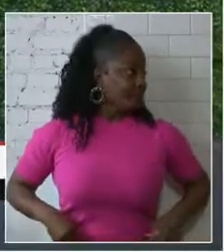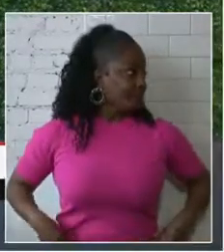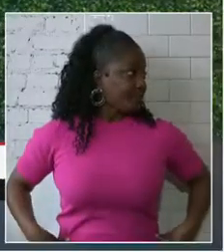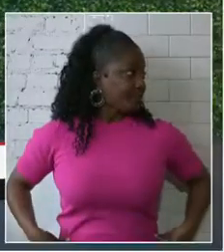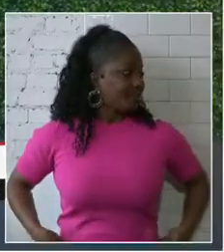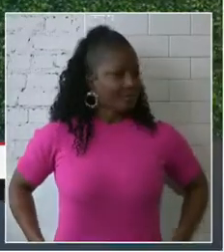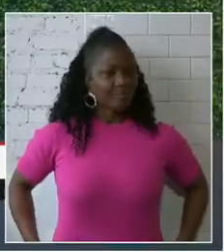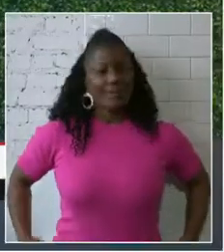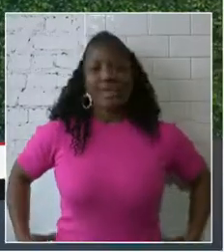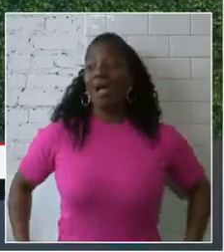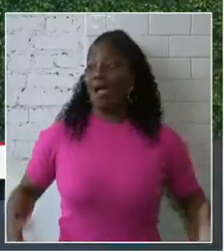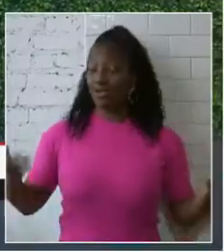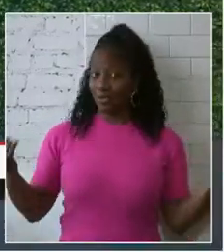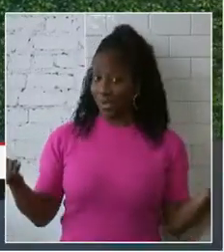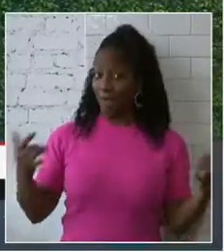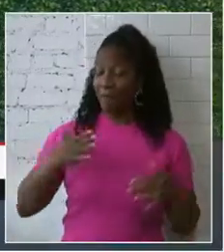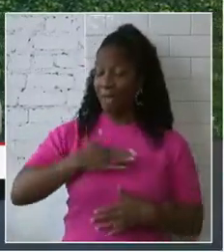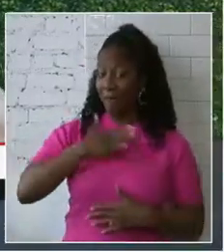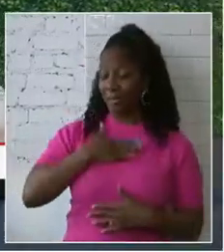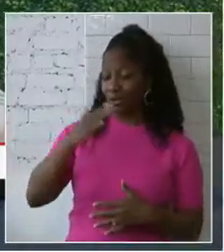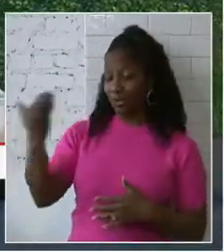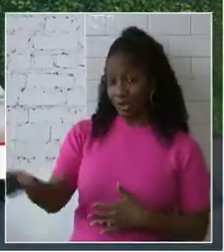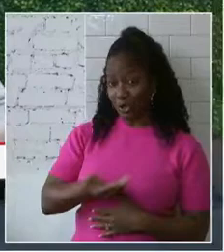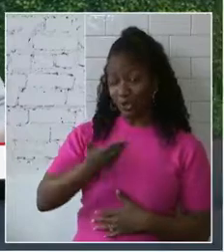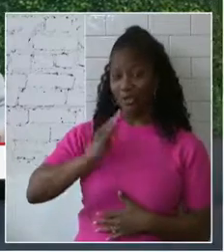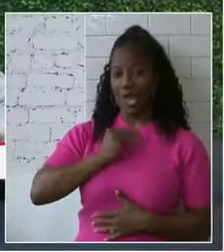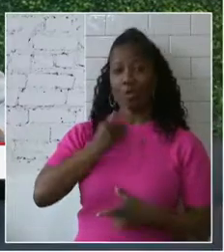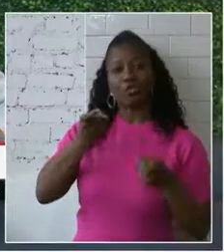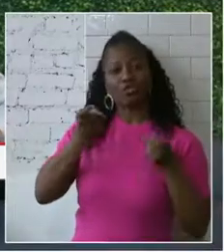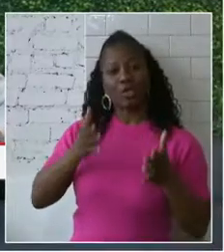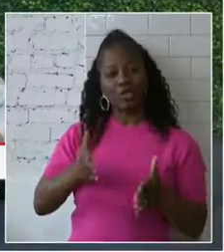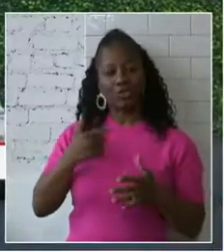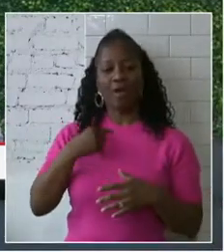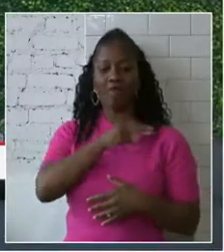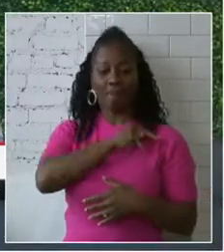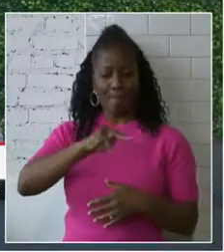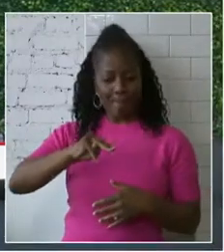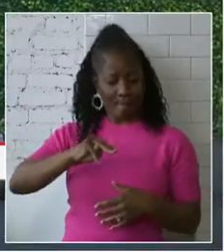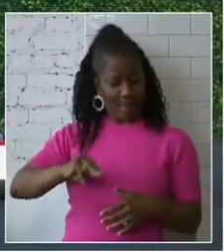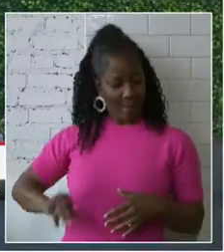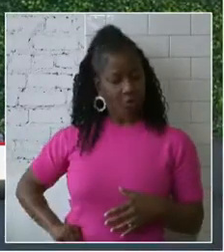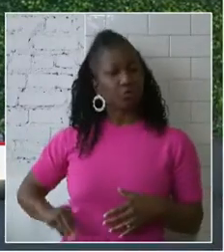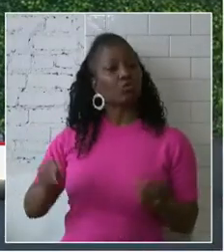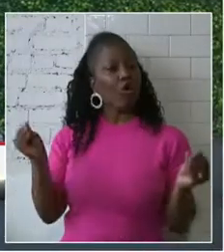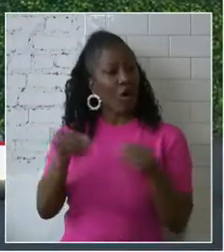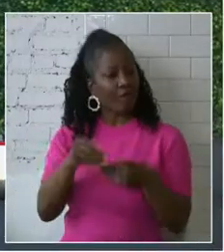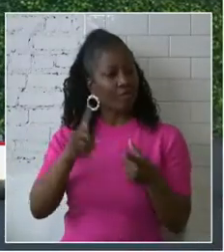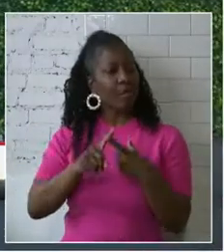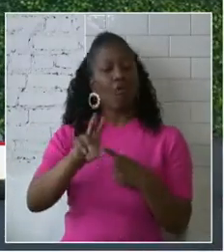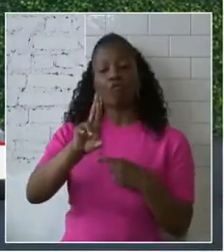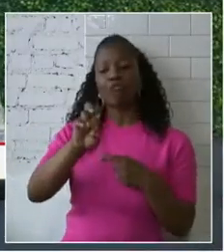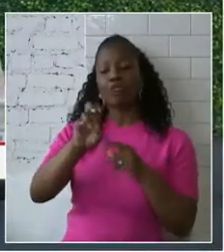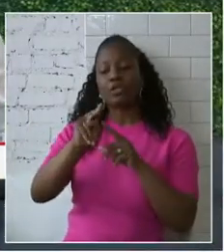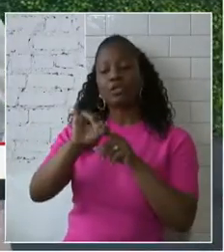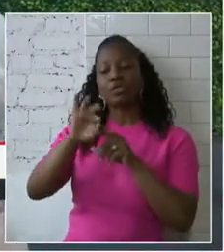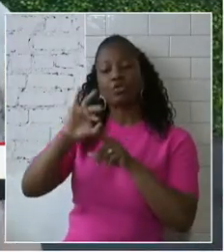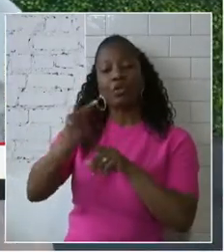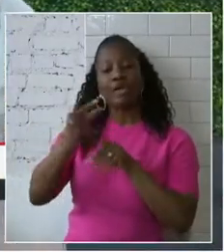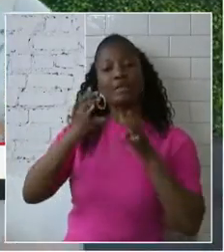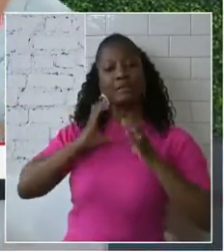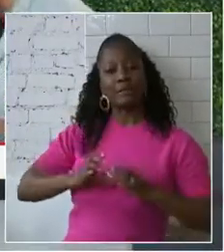So I'm happy now to introduce our Director of the Mayor's Office on Returning Citizens, Director Carey.